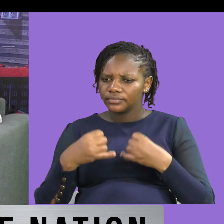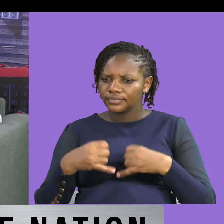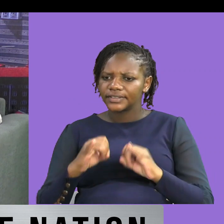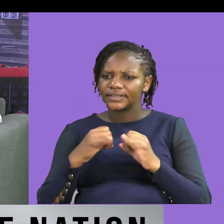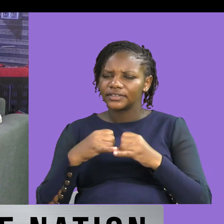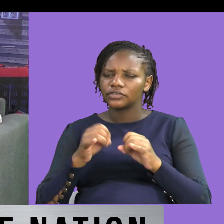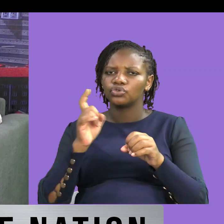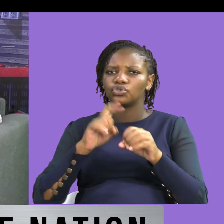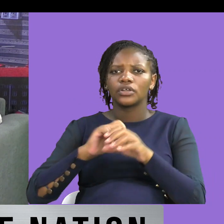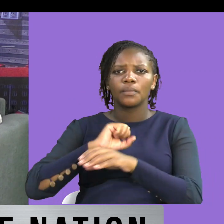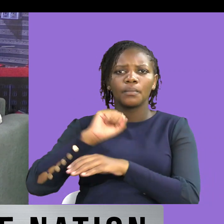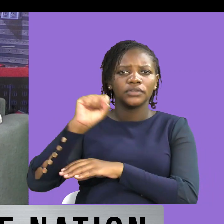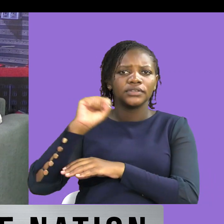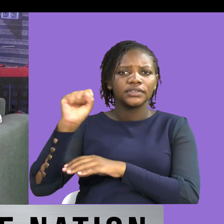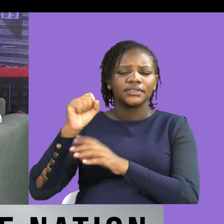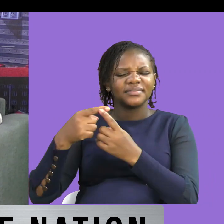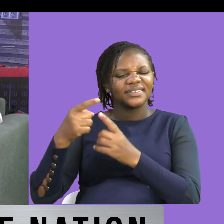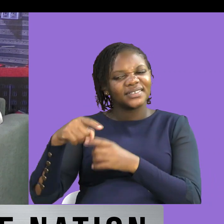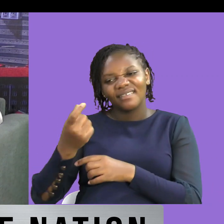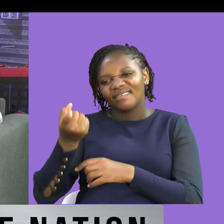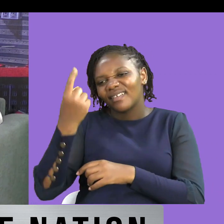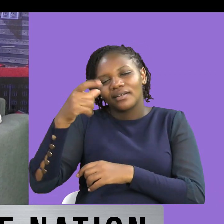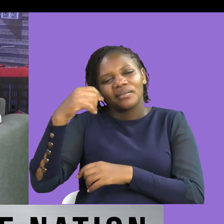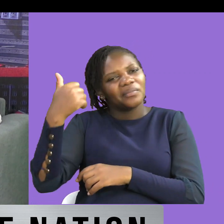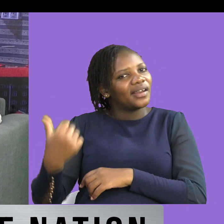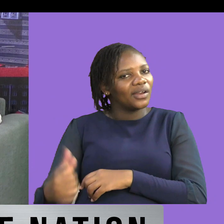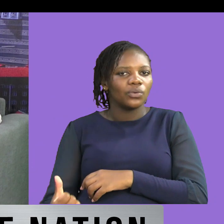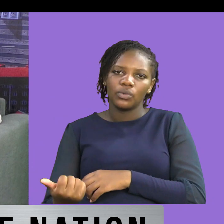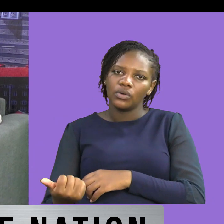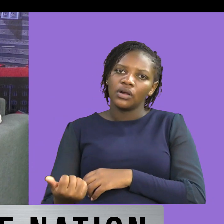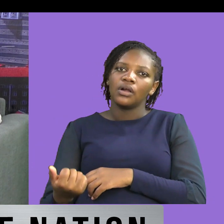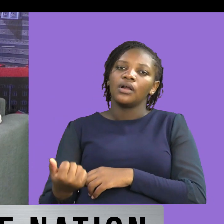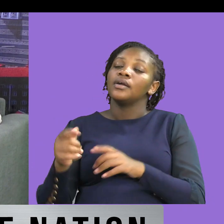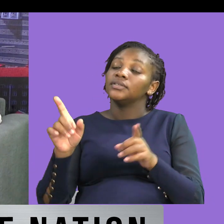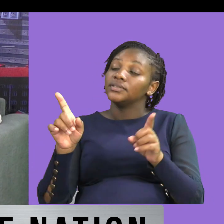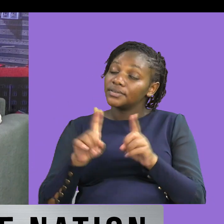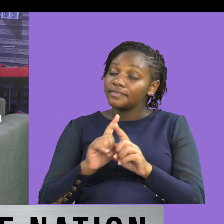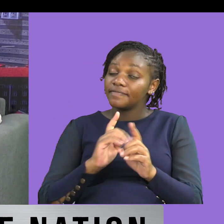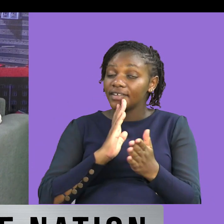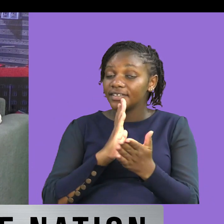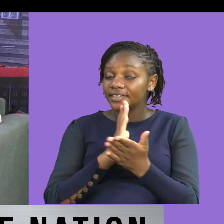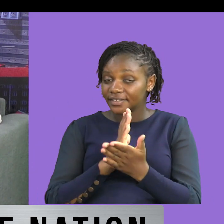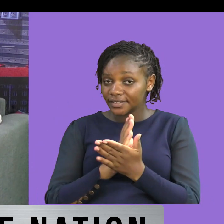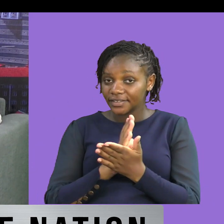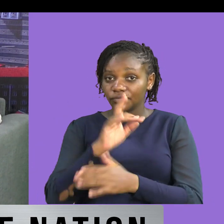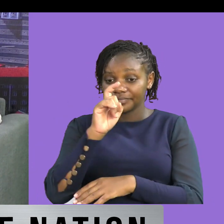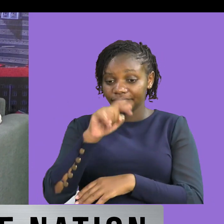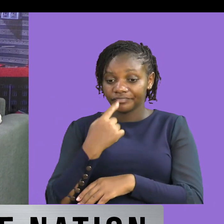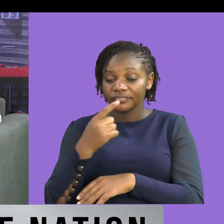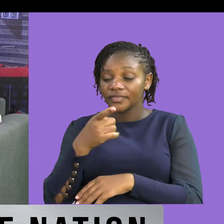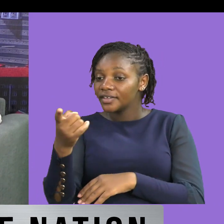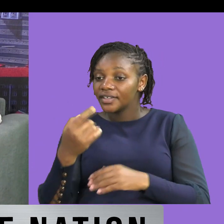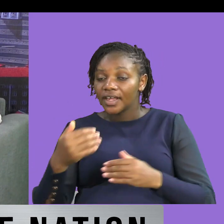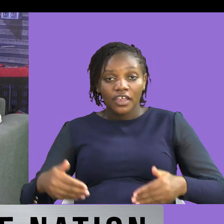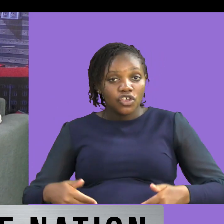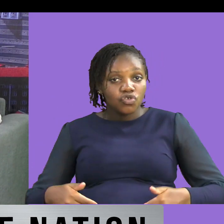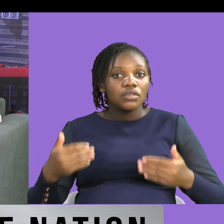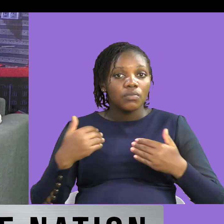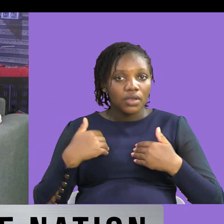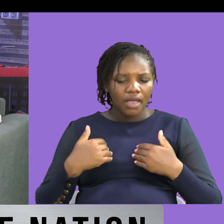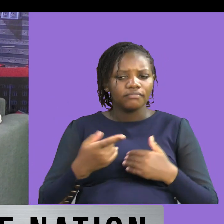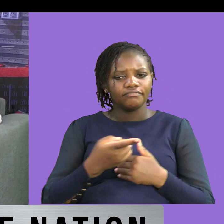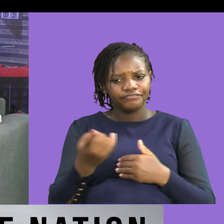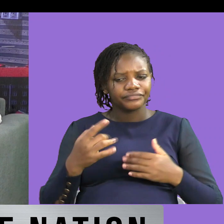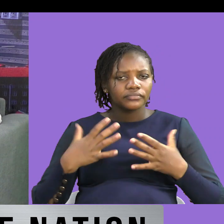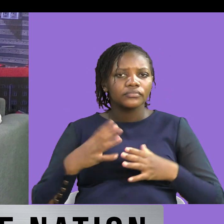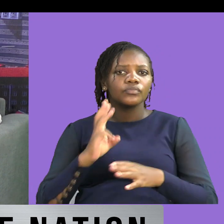into politics. They don't even understand it. But then the reality be told, these are the youth that we have. These are the people that